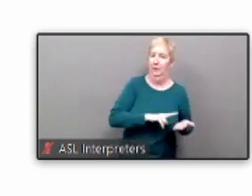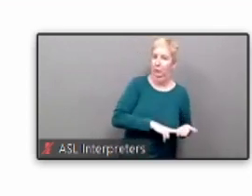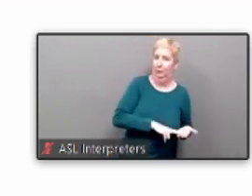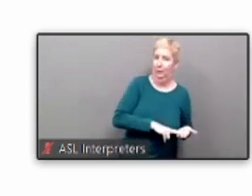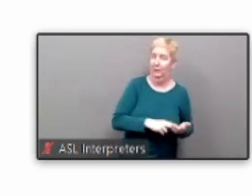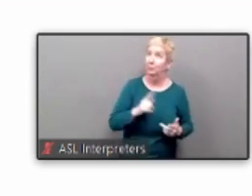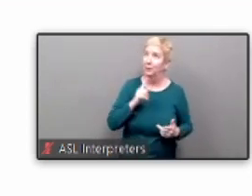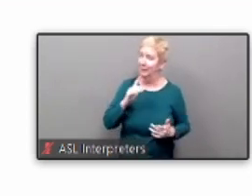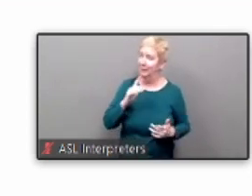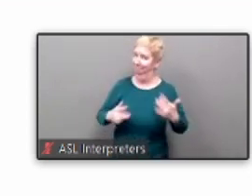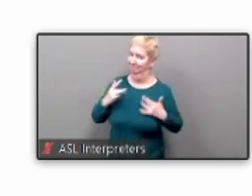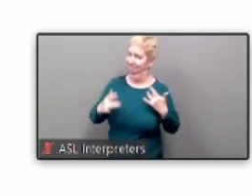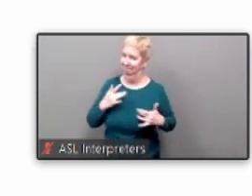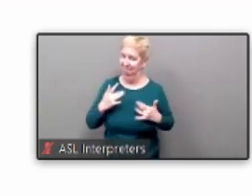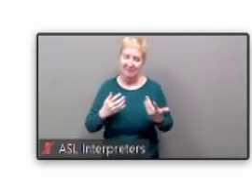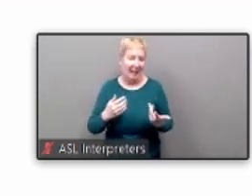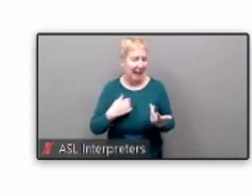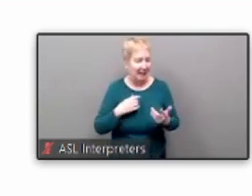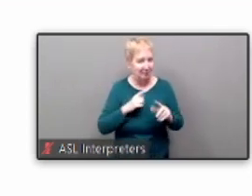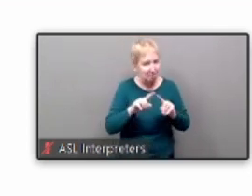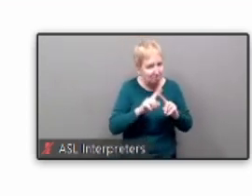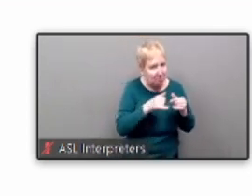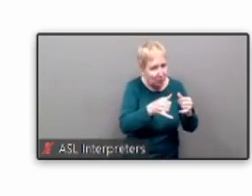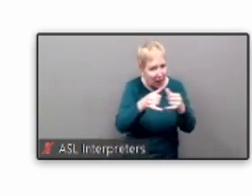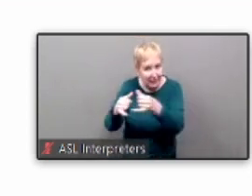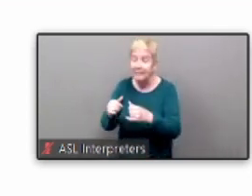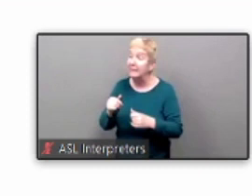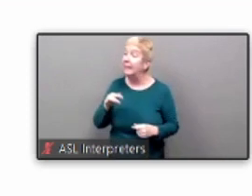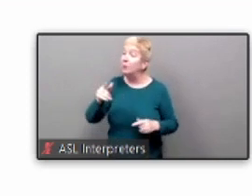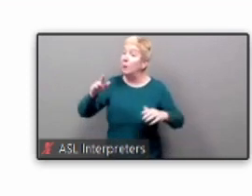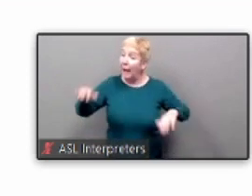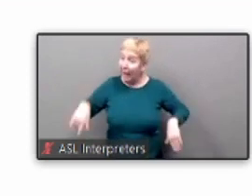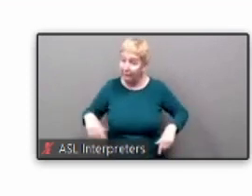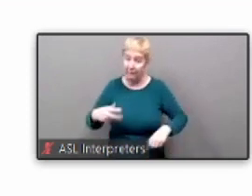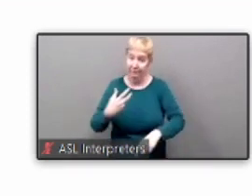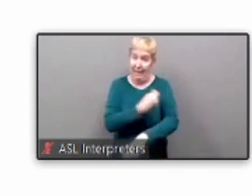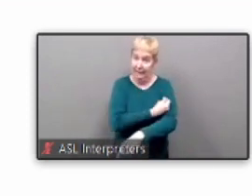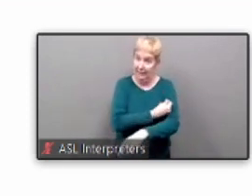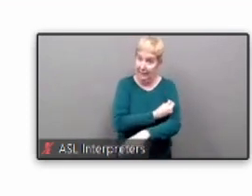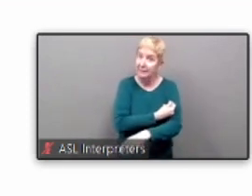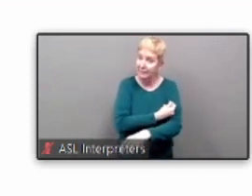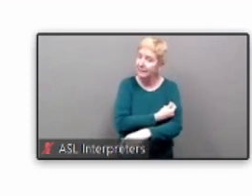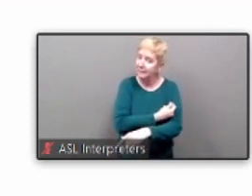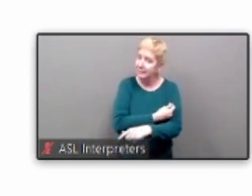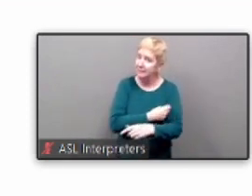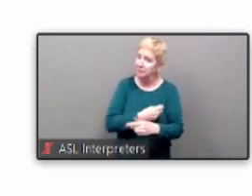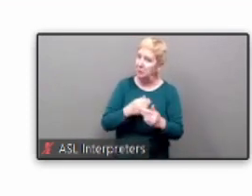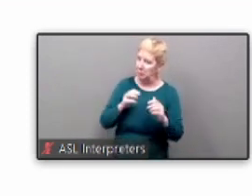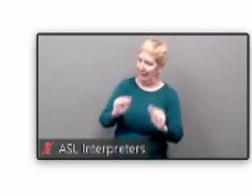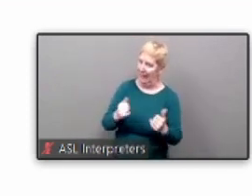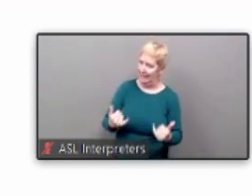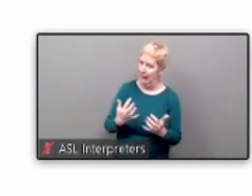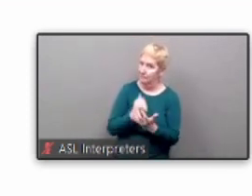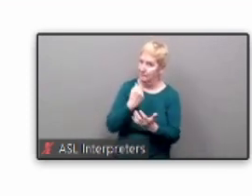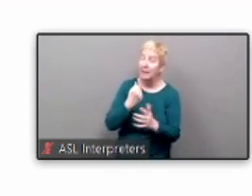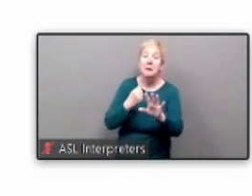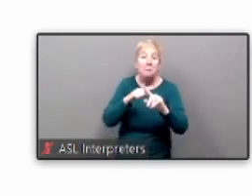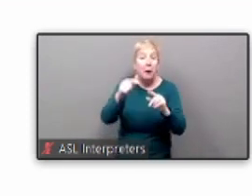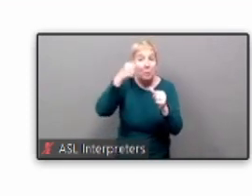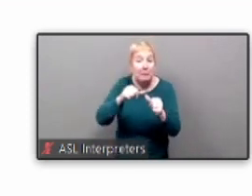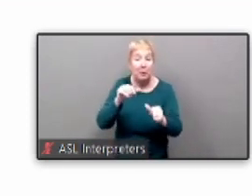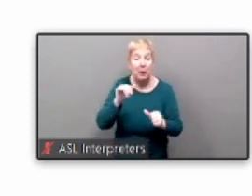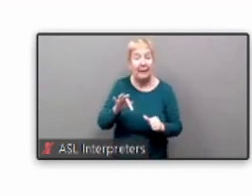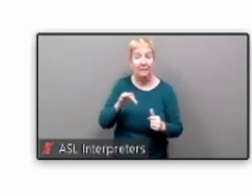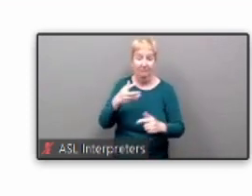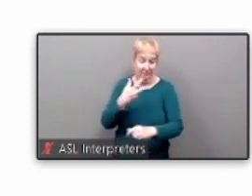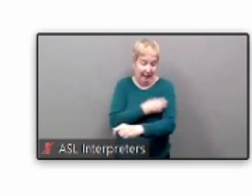times. So if you've not gotten your vaccine, now's the time. But keep in mind, even if you got your vaccine back in December, you can be